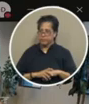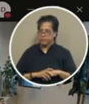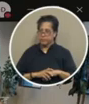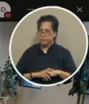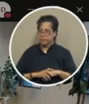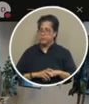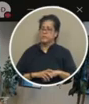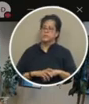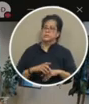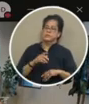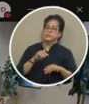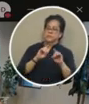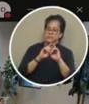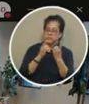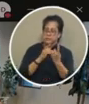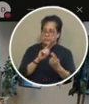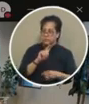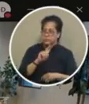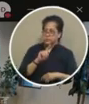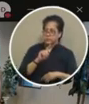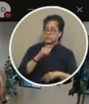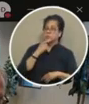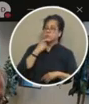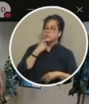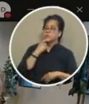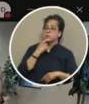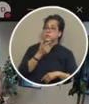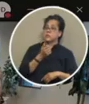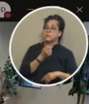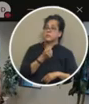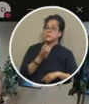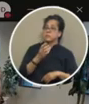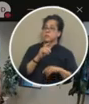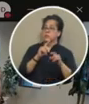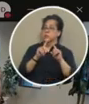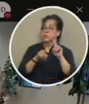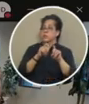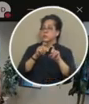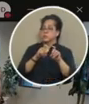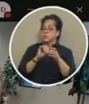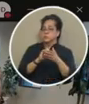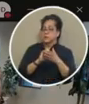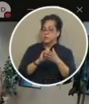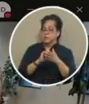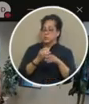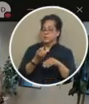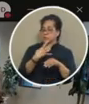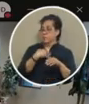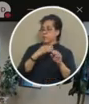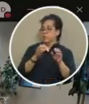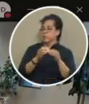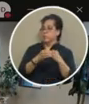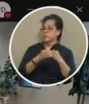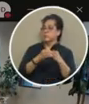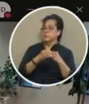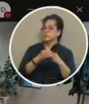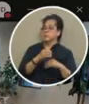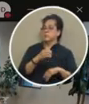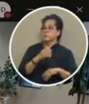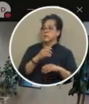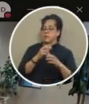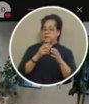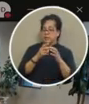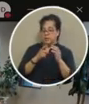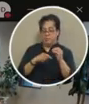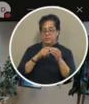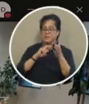Yes. There was a number of questions that reached out to my office about private clubs and the